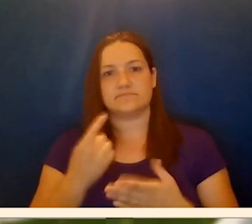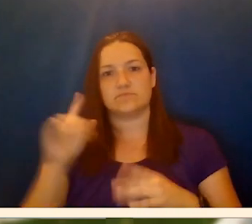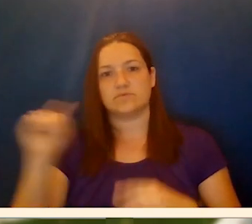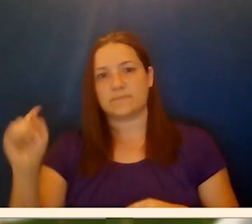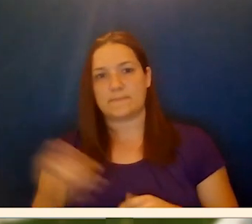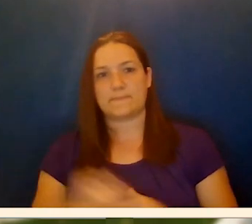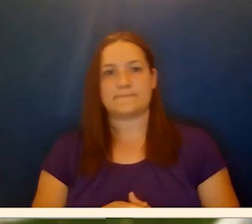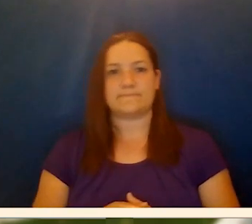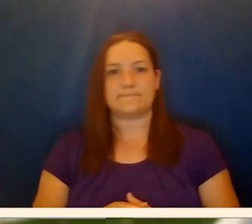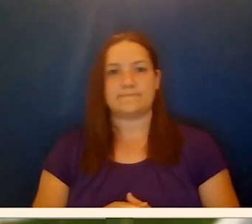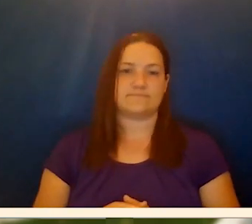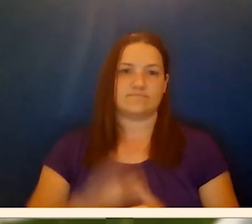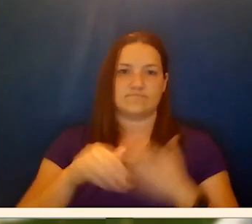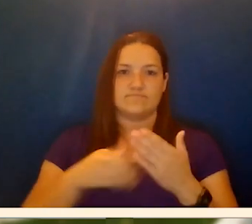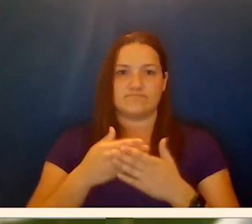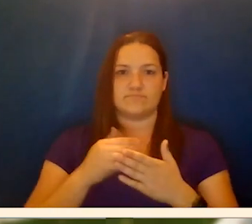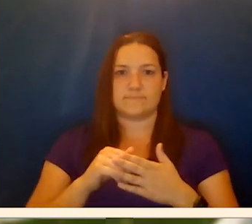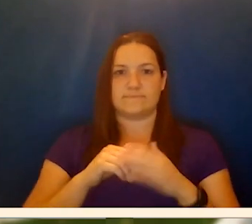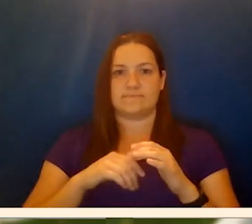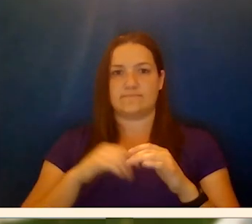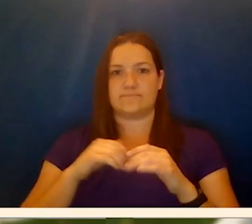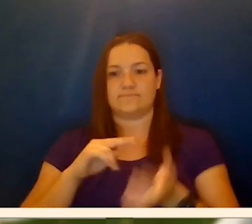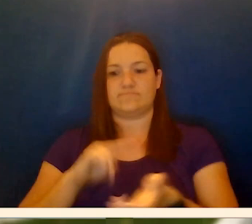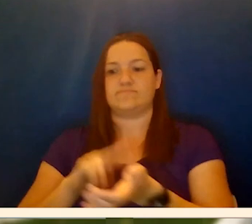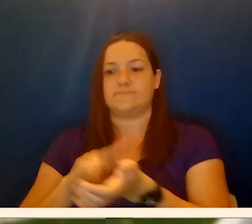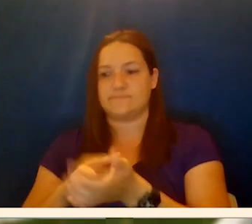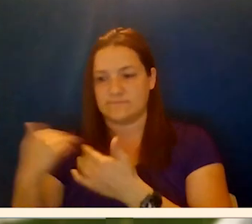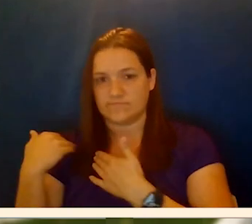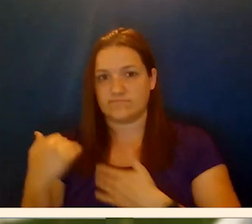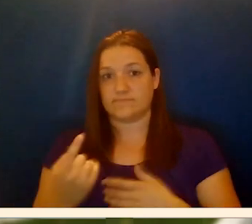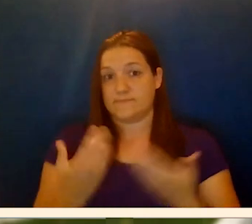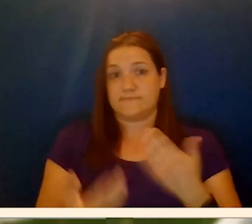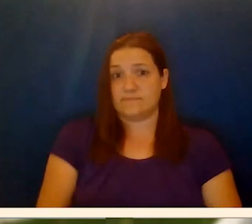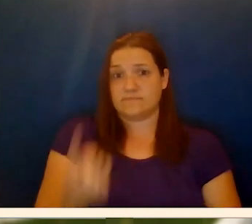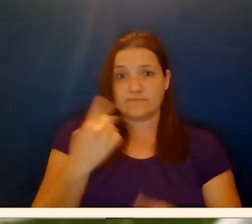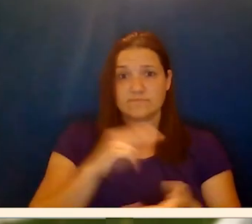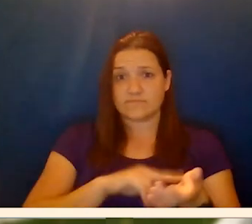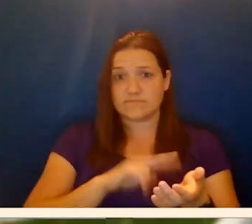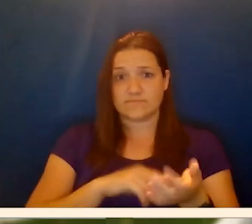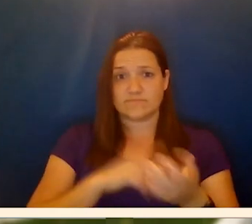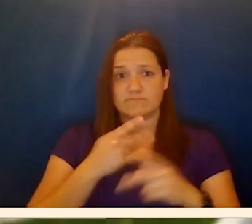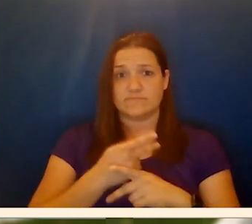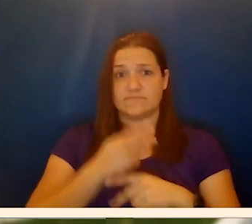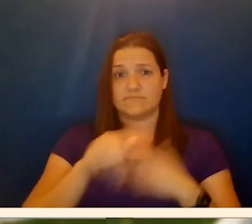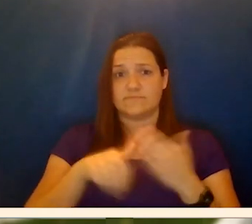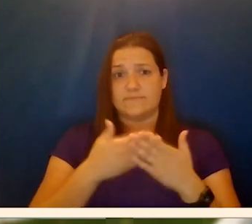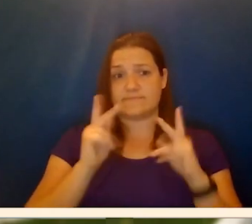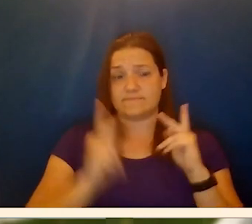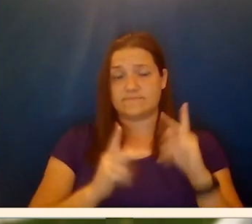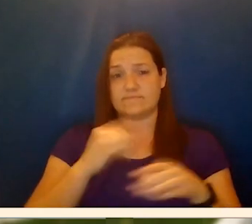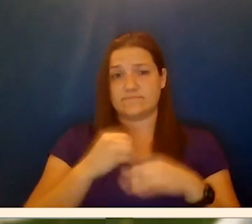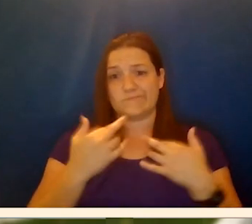bathroom. All of that's falling on the nurse right now, which might be one nurse that's caring for all those people in the waiting room.